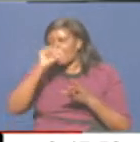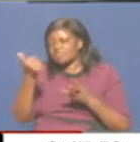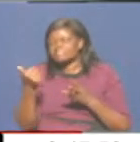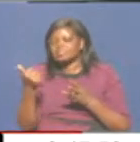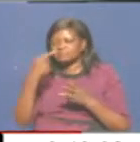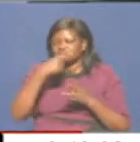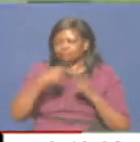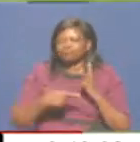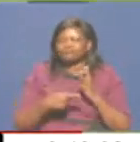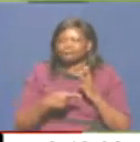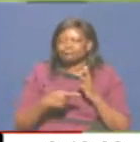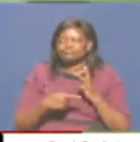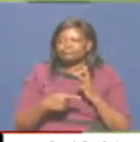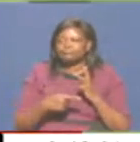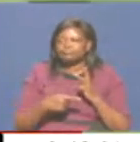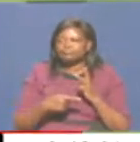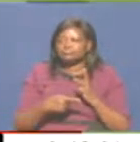Adam.